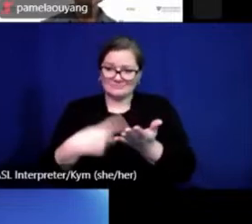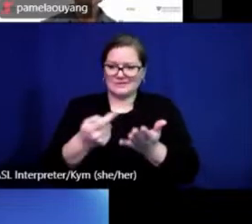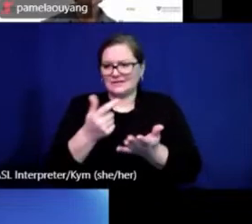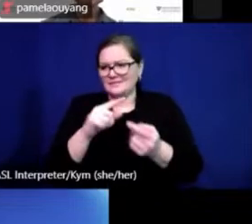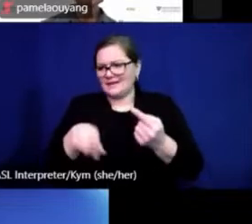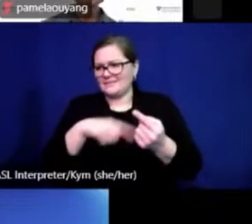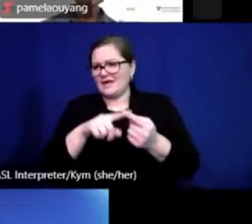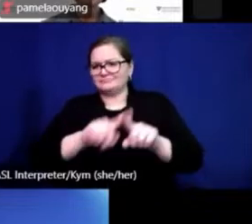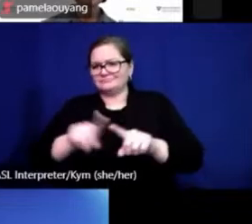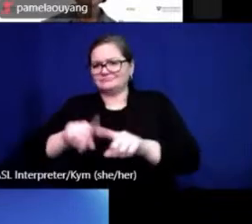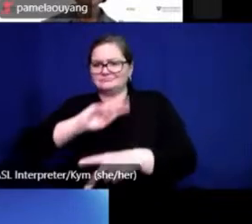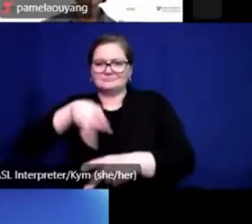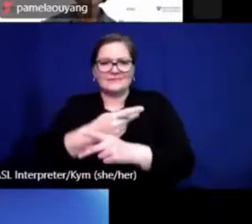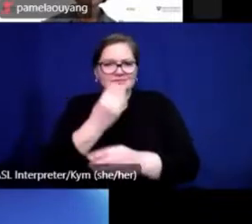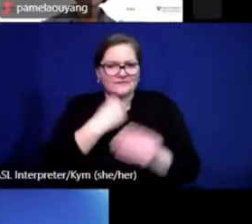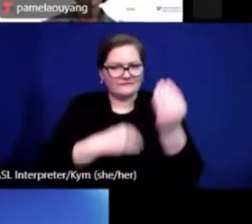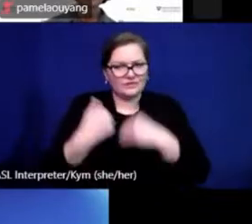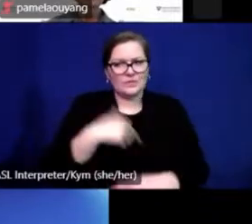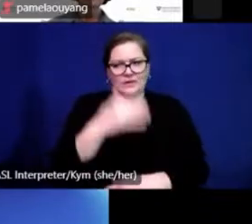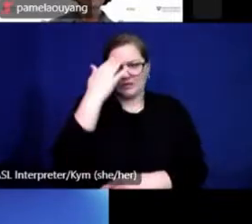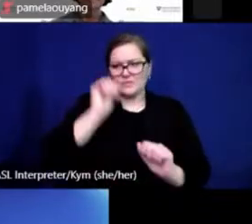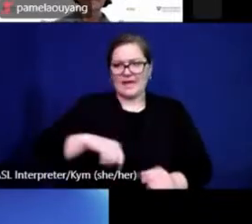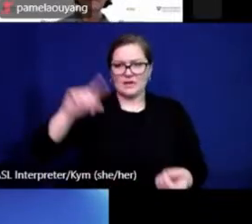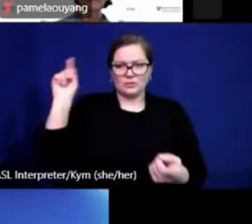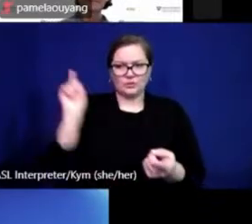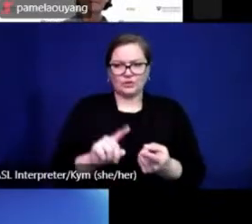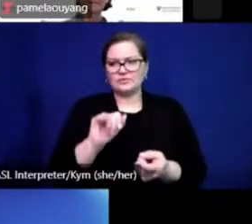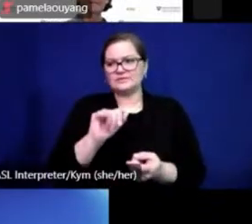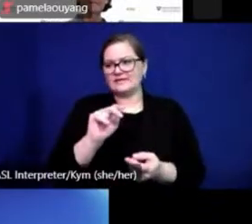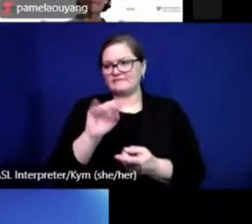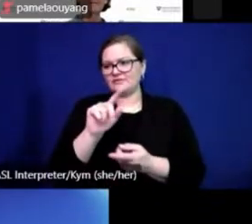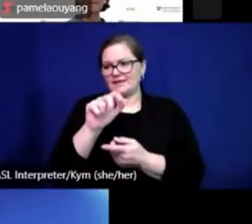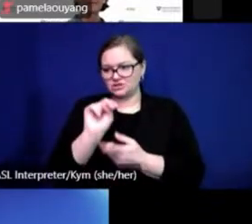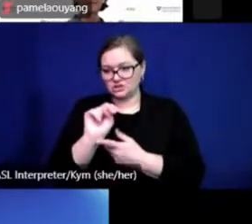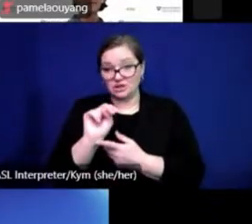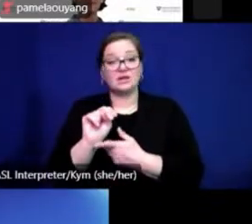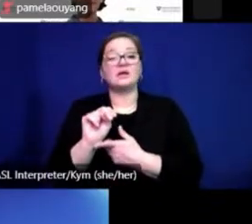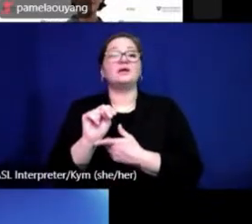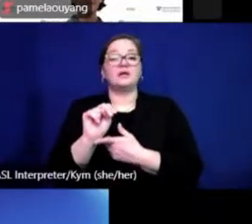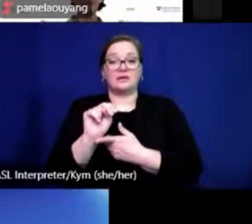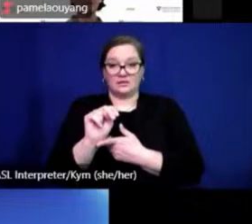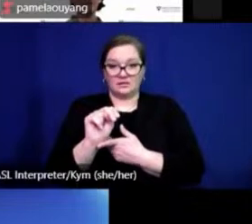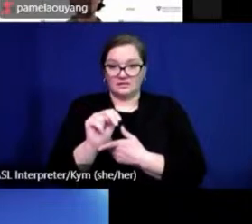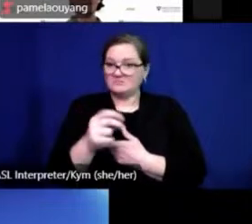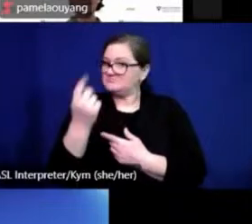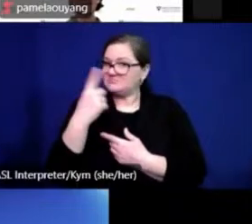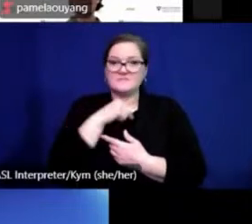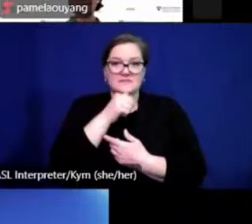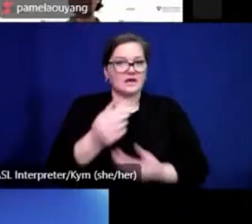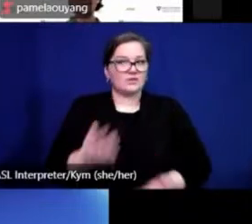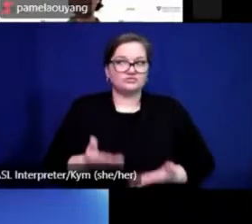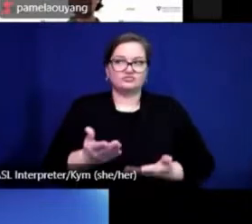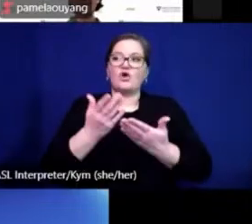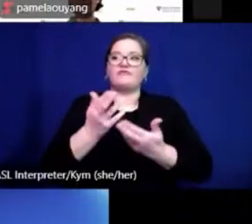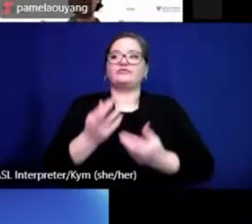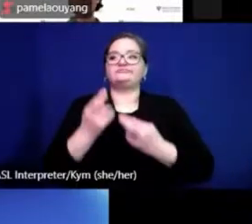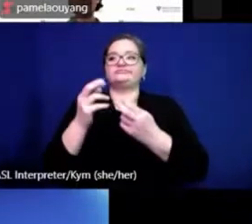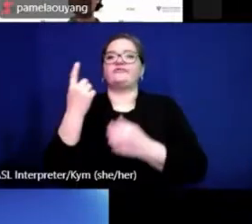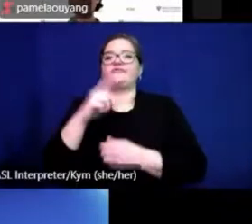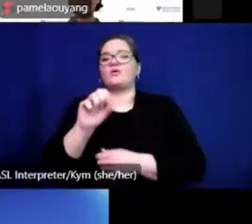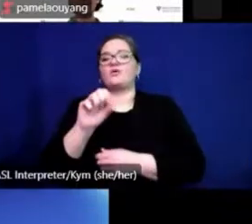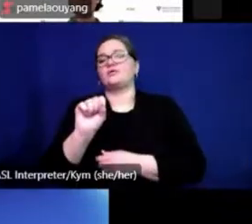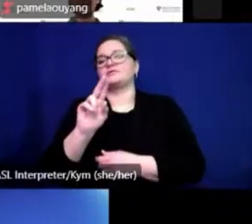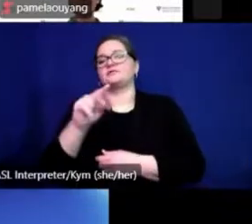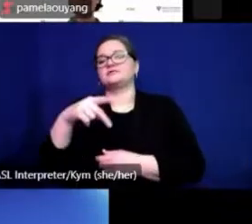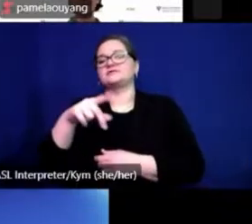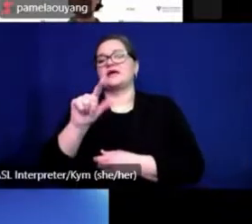of foods that we know can reduce inflammation. And I will not give recommendations on supplements because that's not an